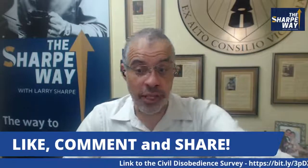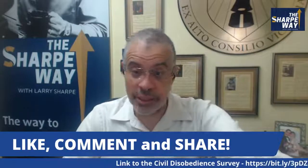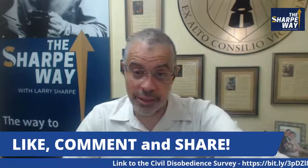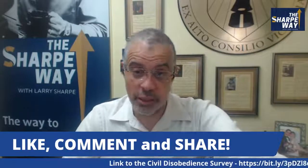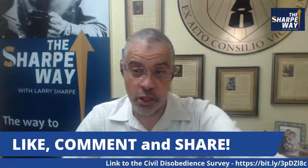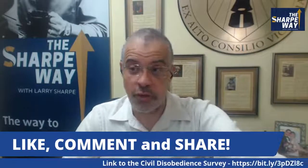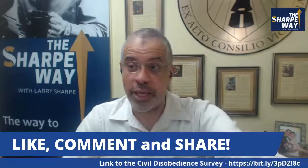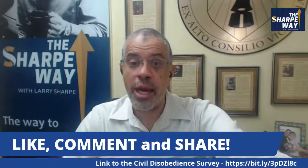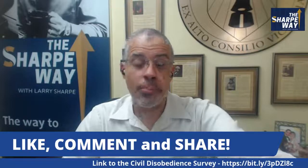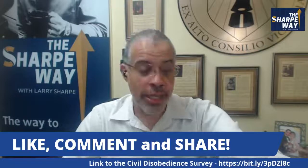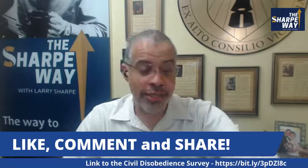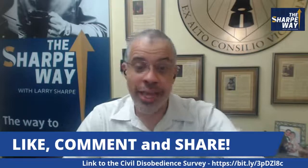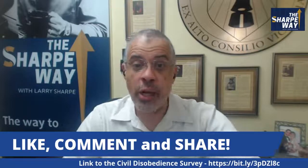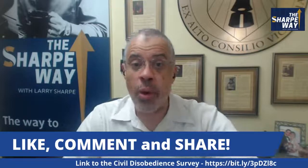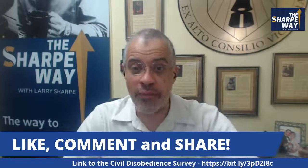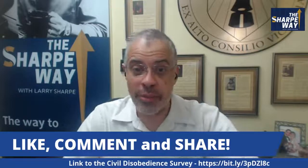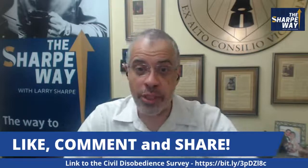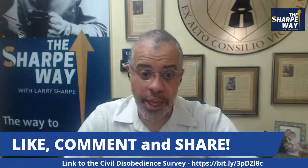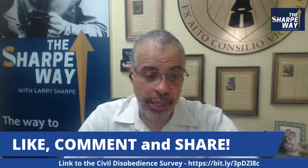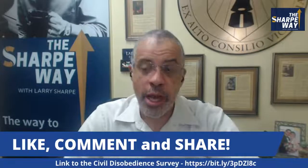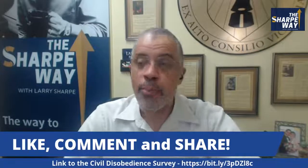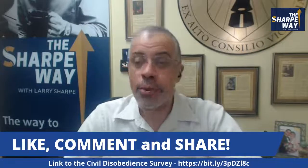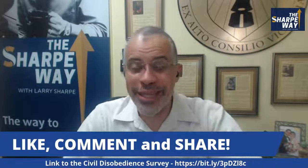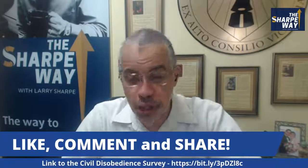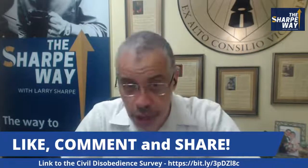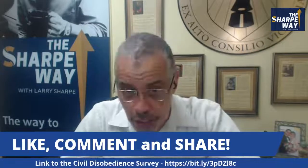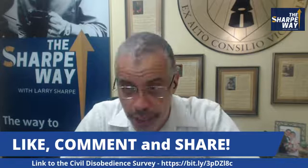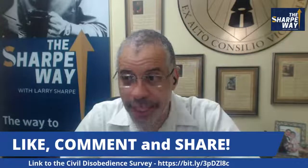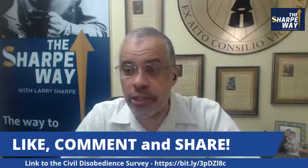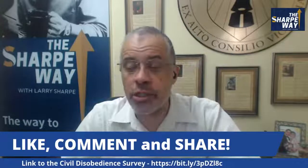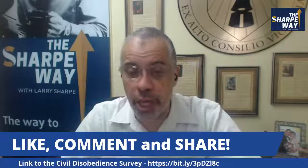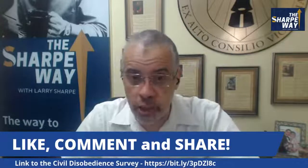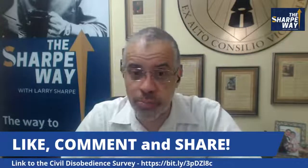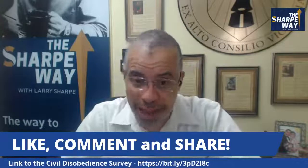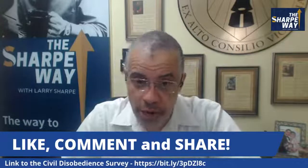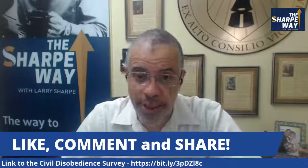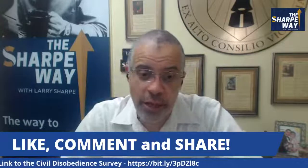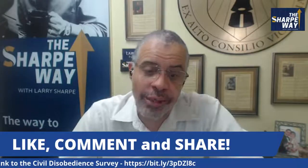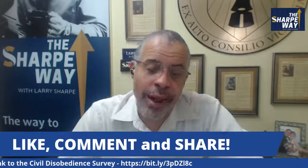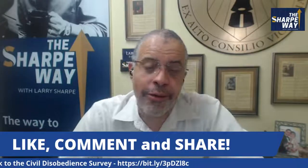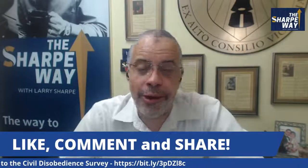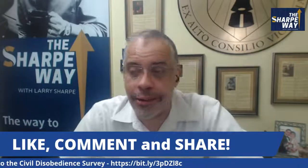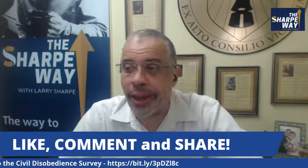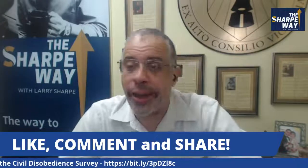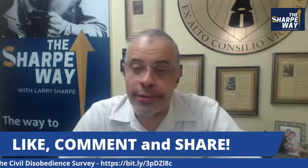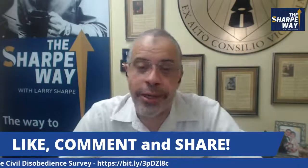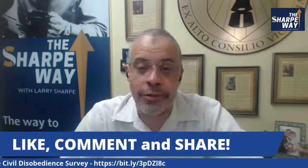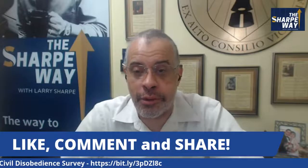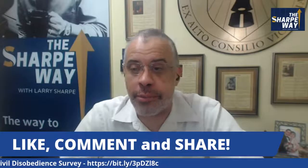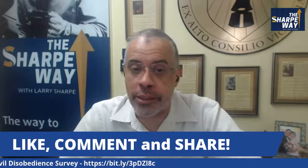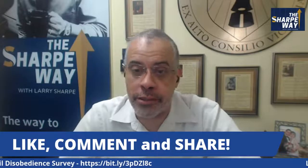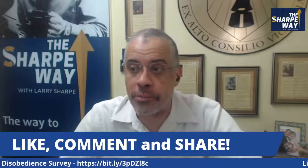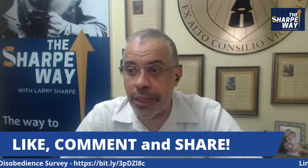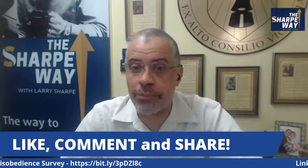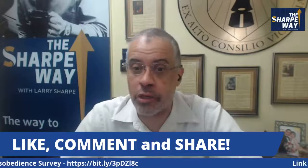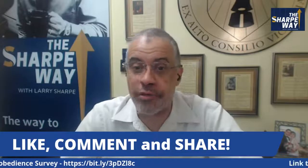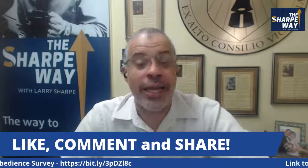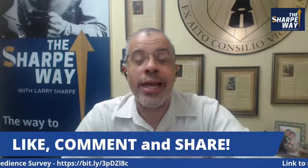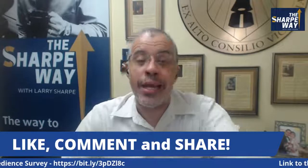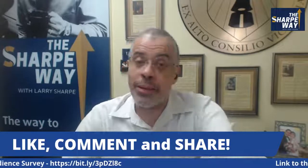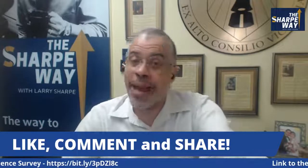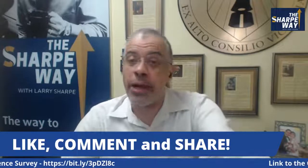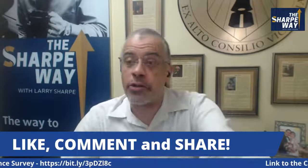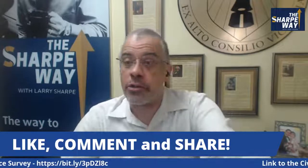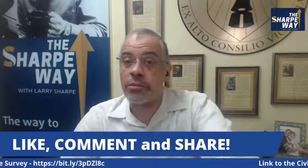costs you nothing to take the survey. Please take one of them tonight. Please share it. It does matter. You might go, I can't take it 3 minutes to some damn